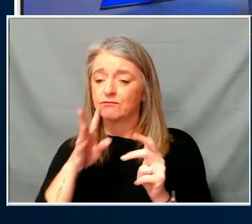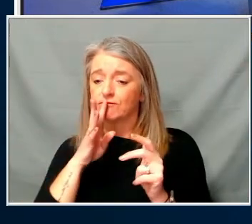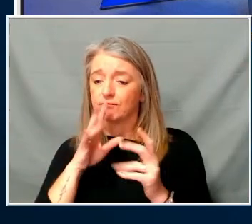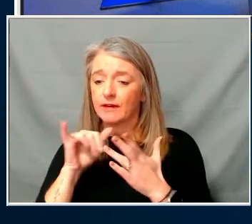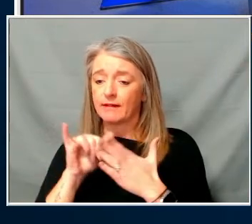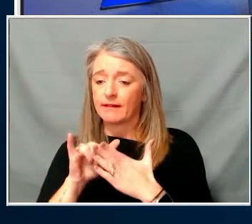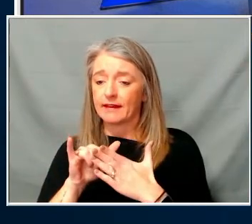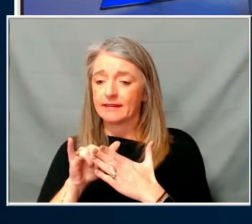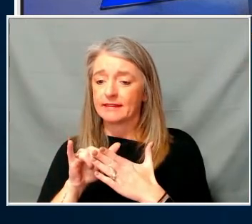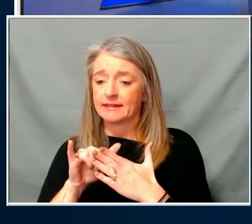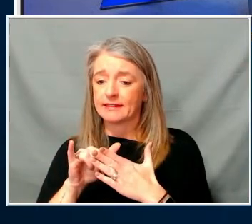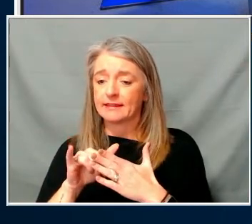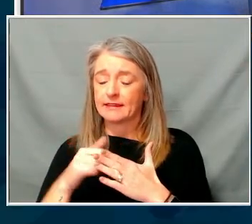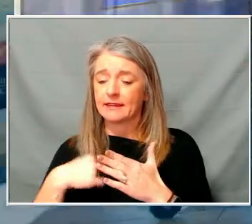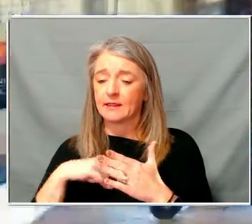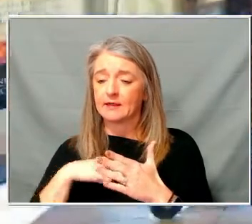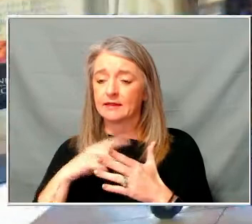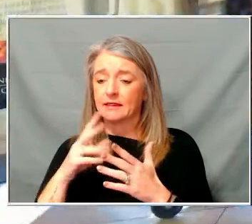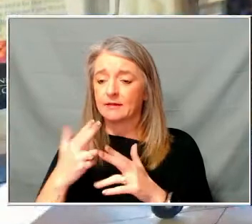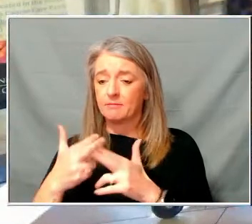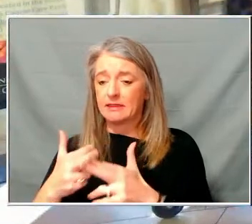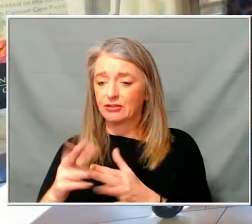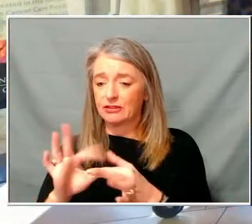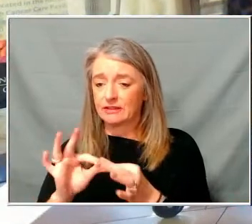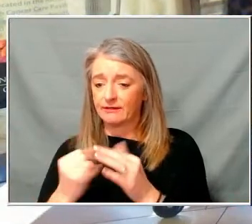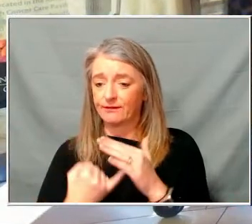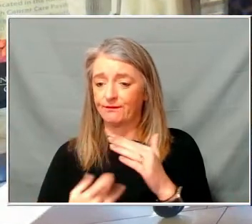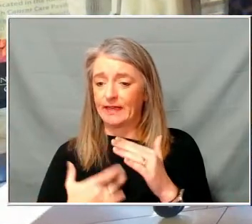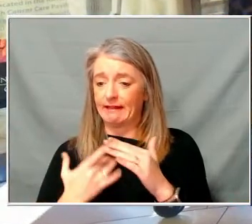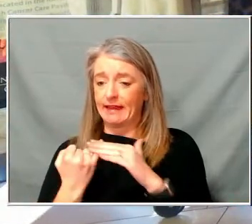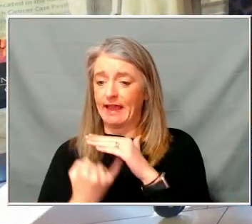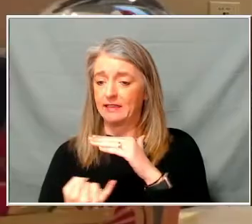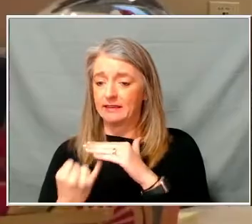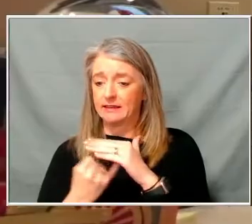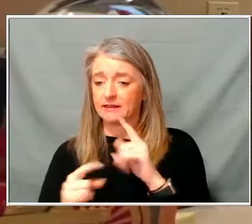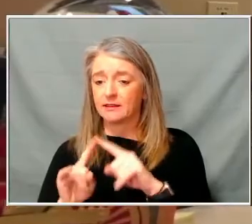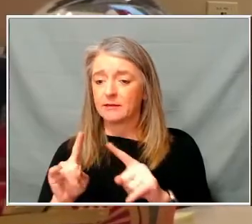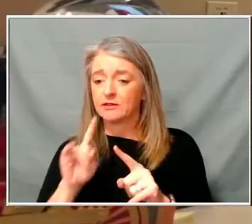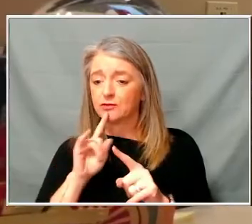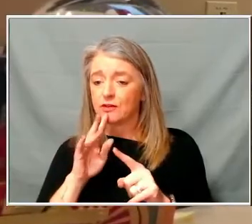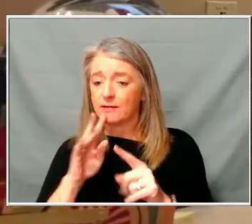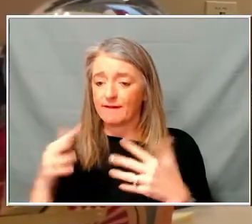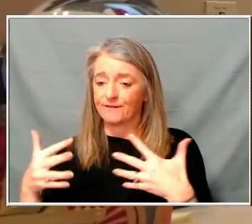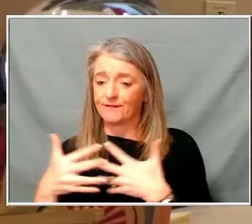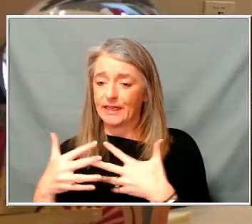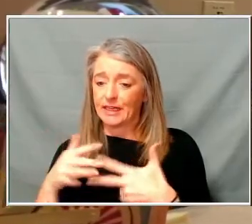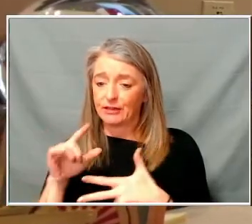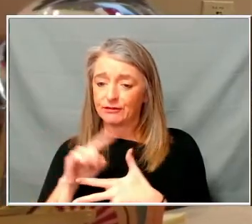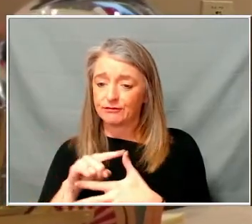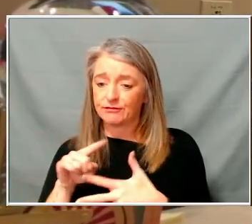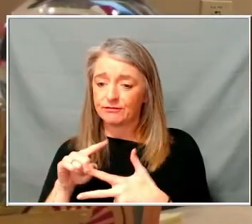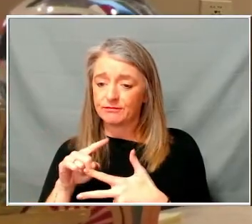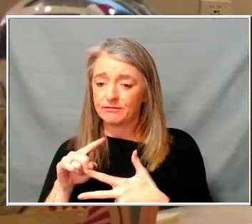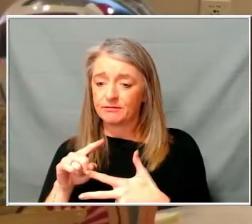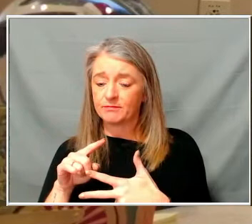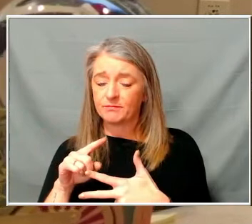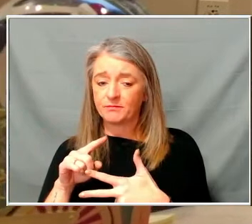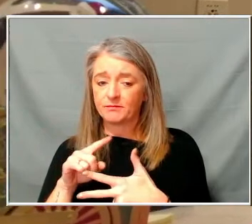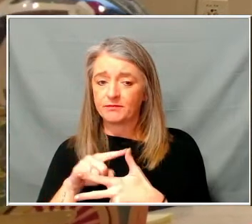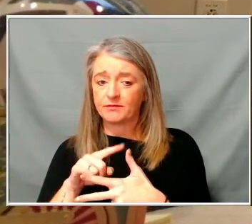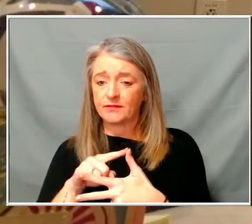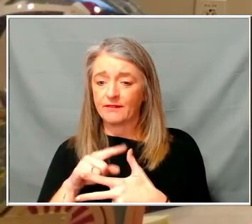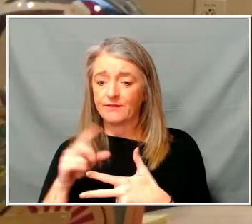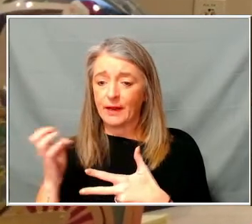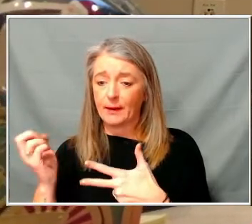and our guest had mentioned isolation. That's one of them, but I want to talk about fear. And you had mentioned that as well, Dr. Nawalnik, but fear to come